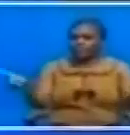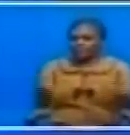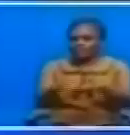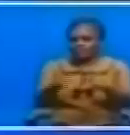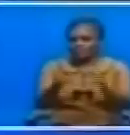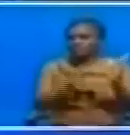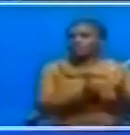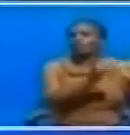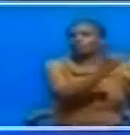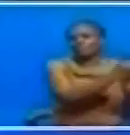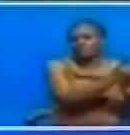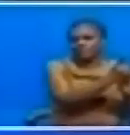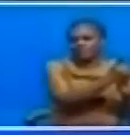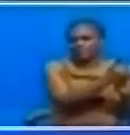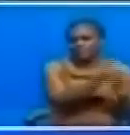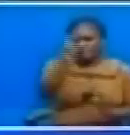our development,